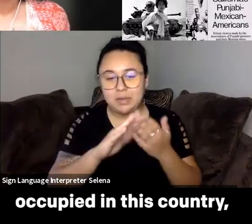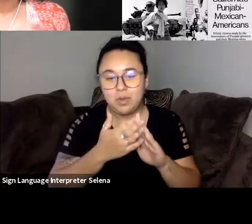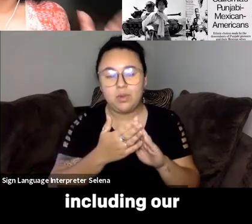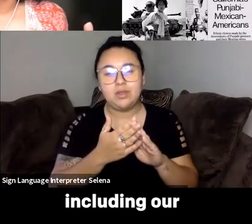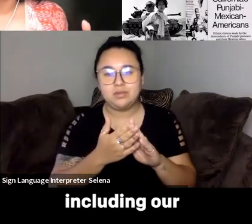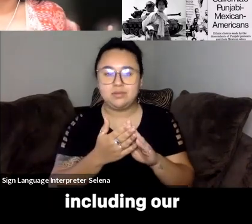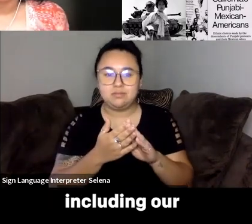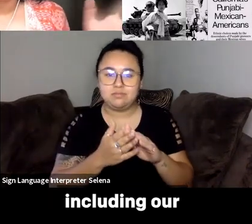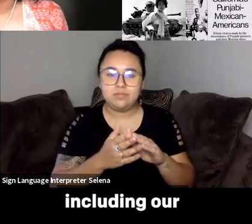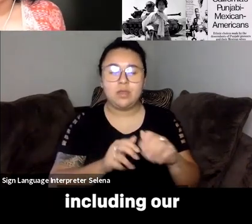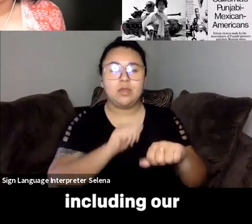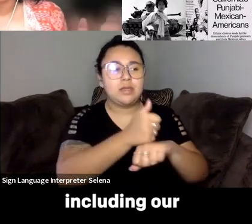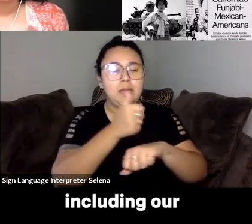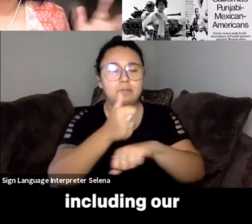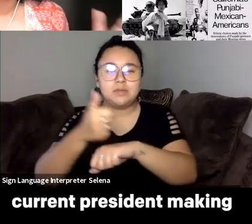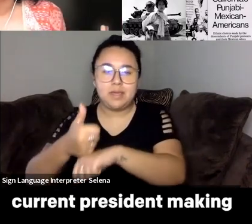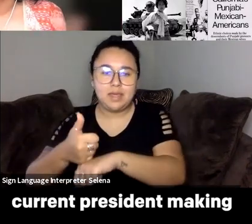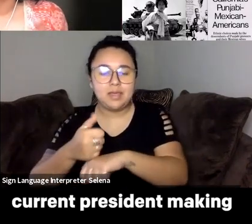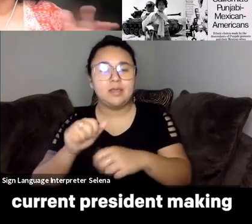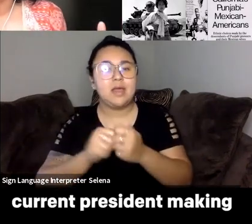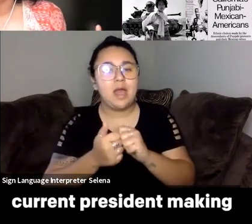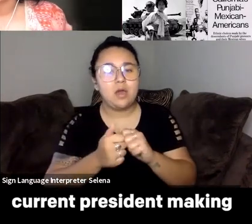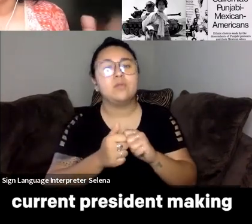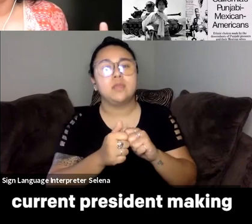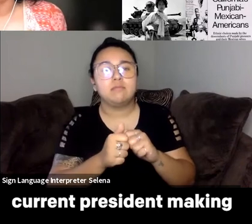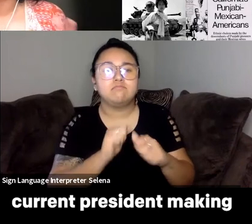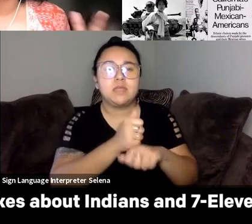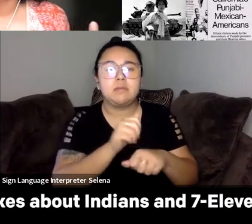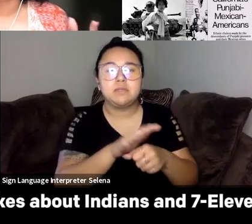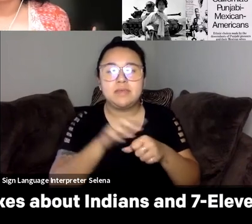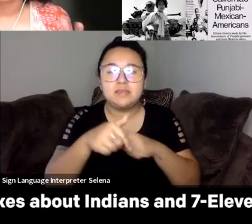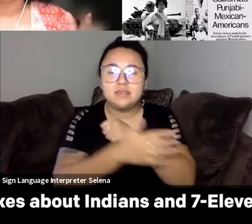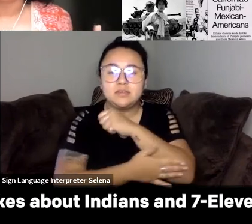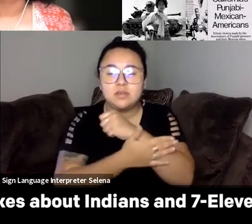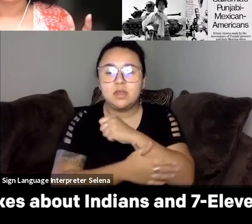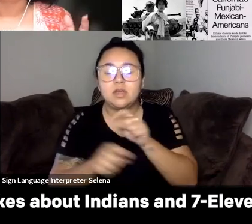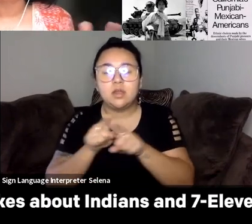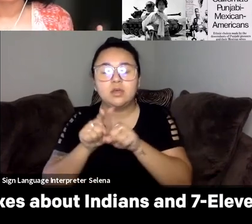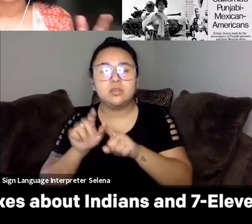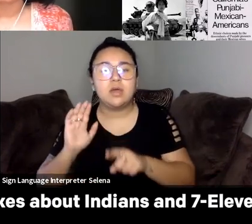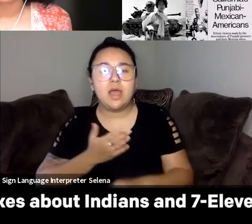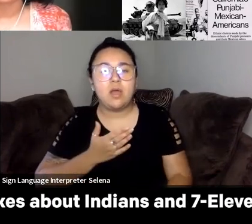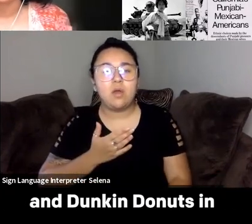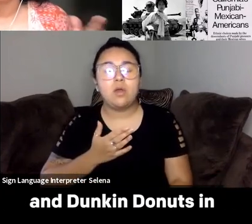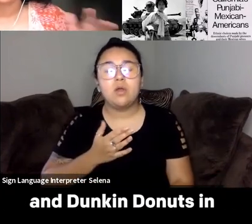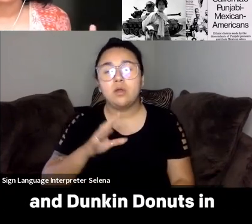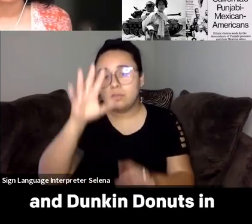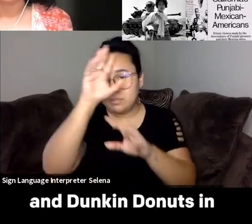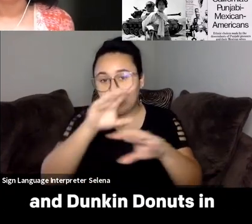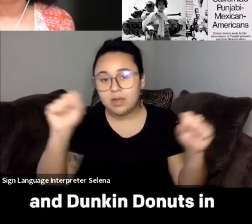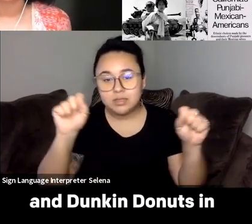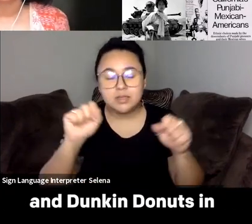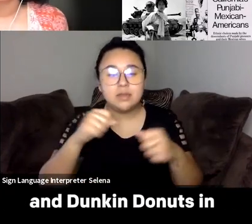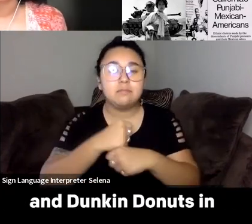country, including our, current president making jokes about Indians and 7-Elevens and